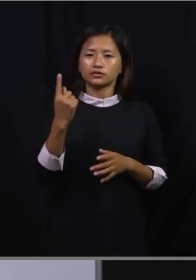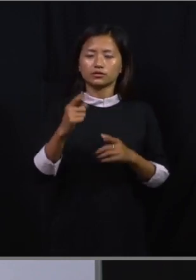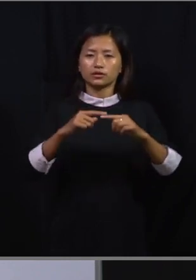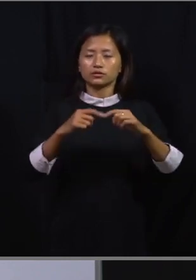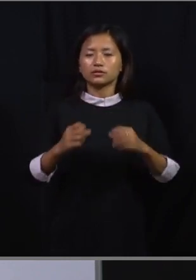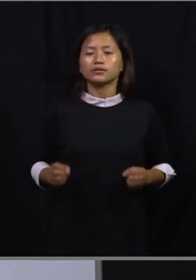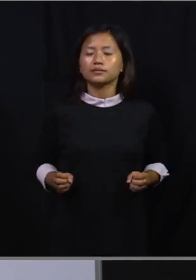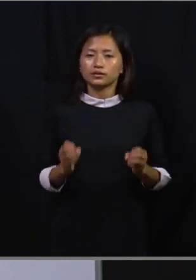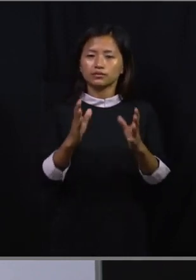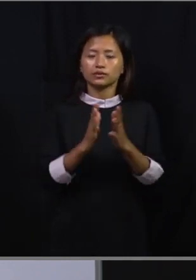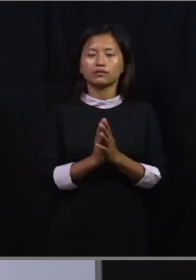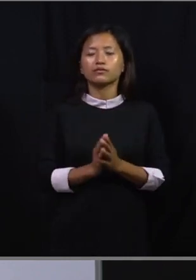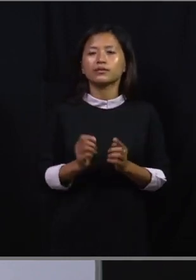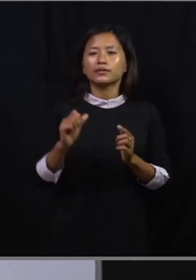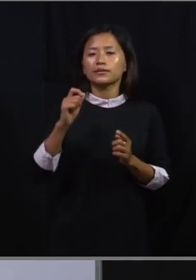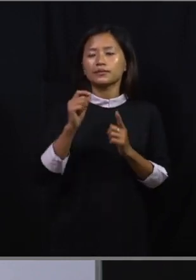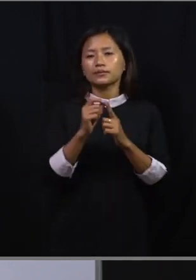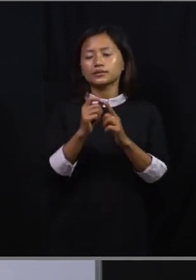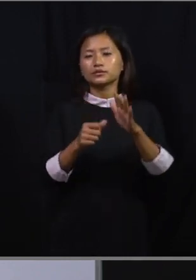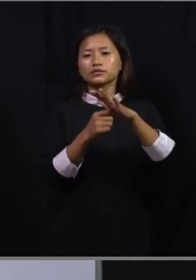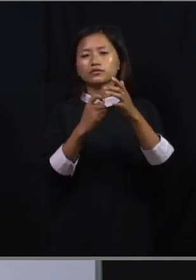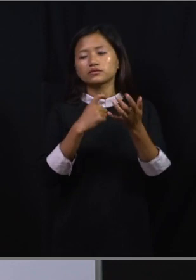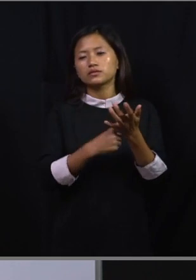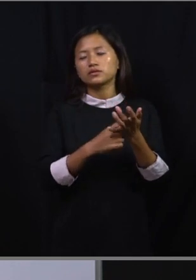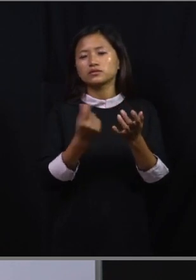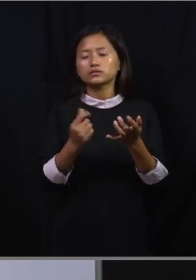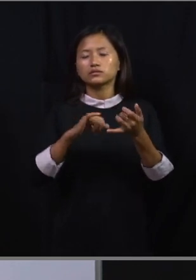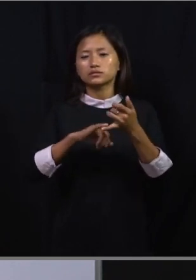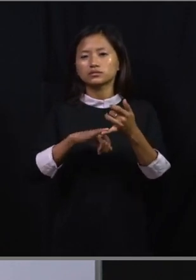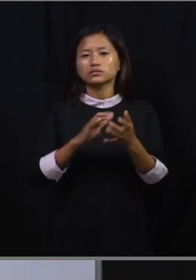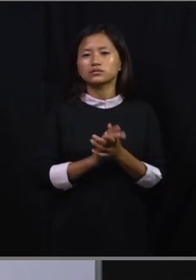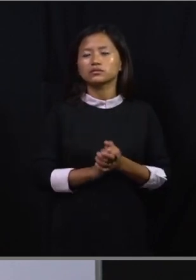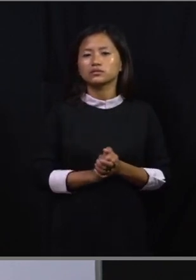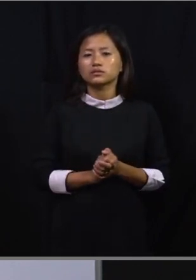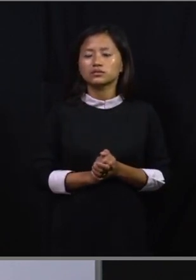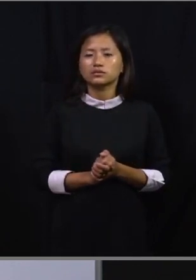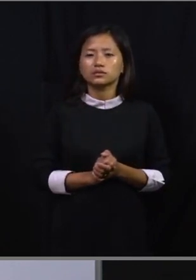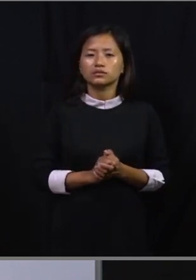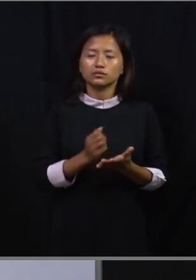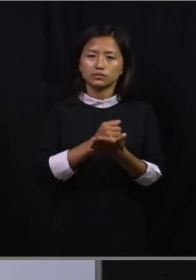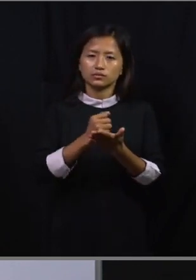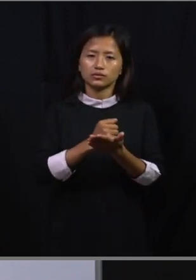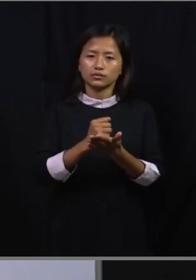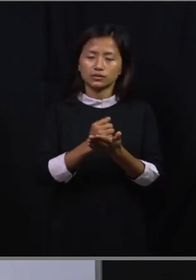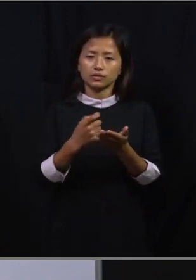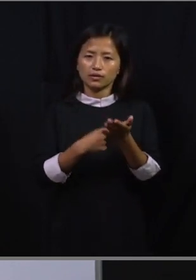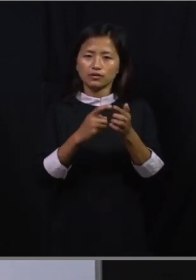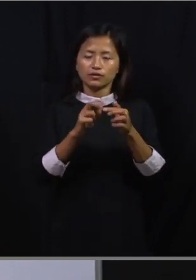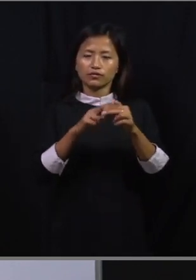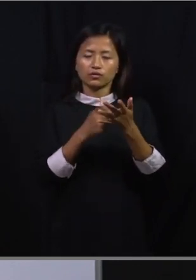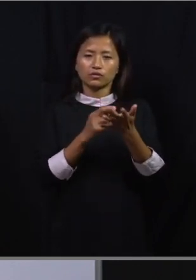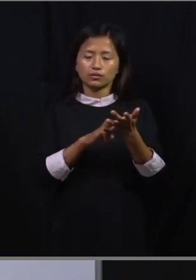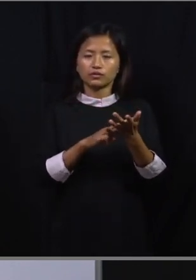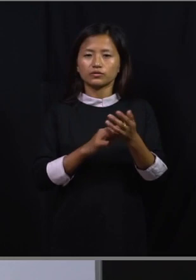he became the president of Russia. When he became the president of Russia, he tried to reform the economy